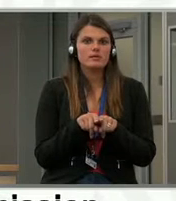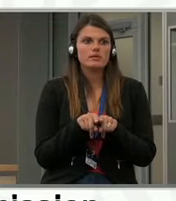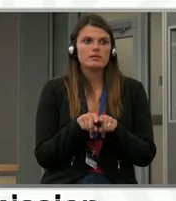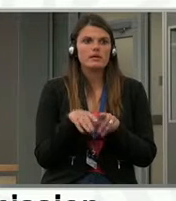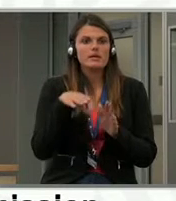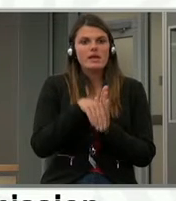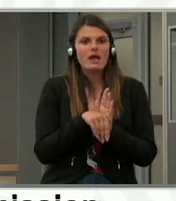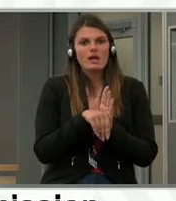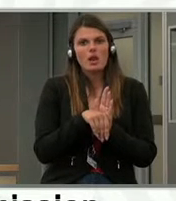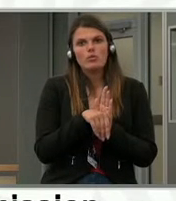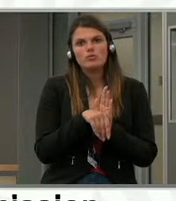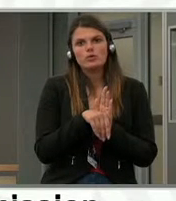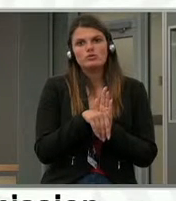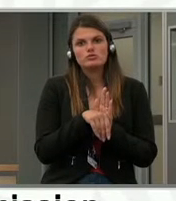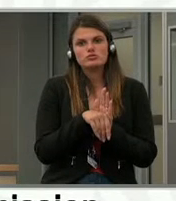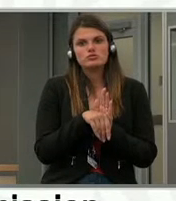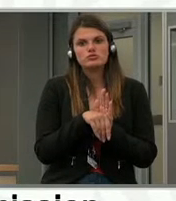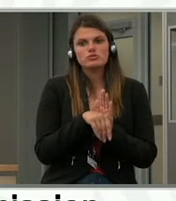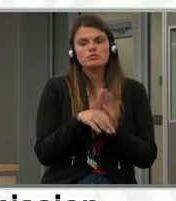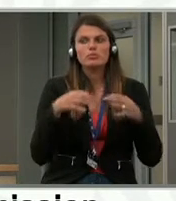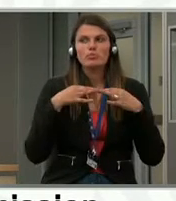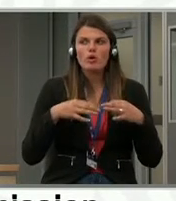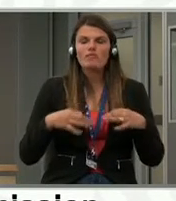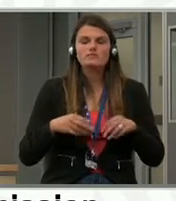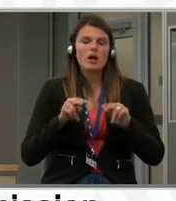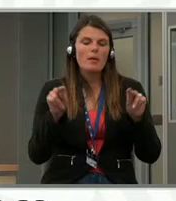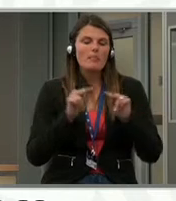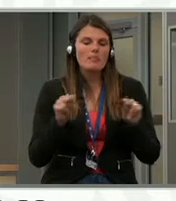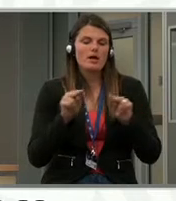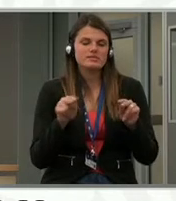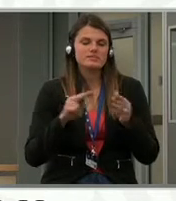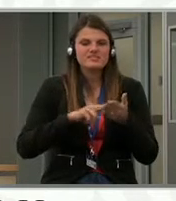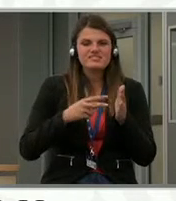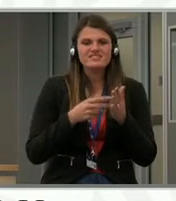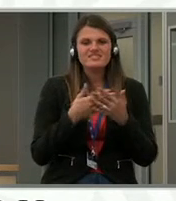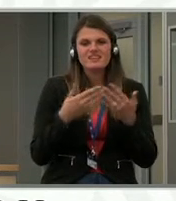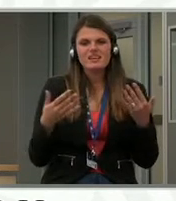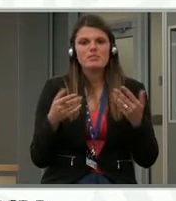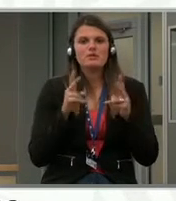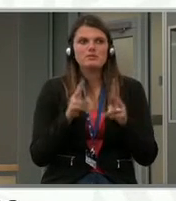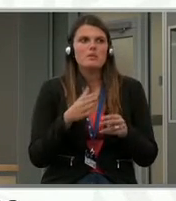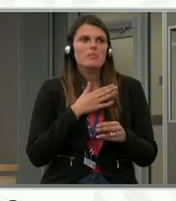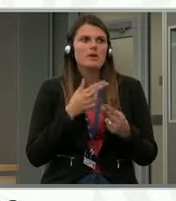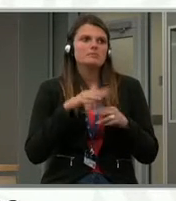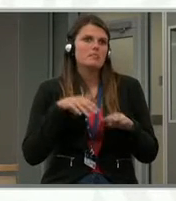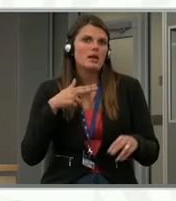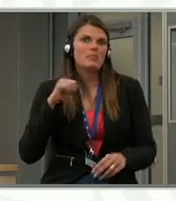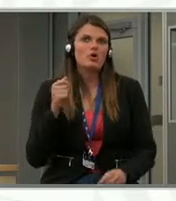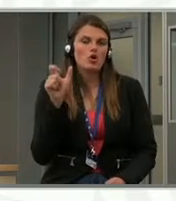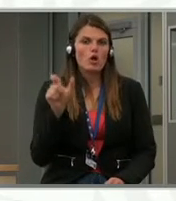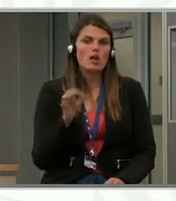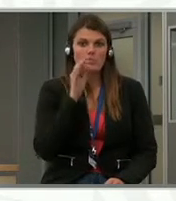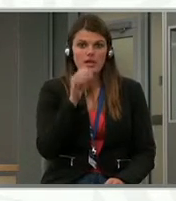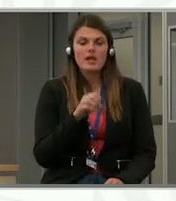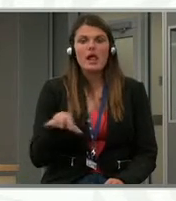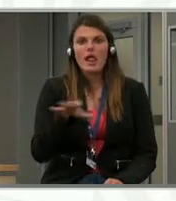as already mentioned from the colleague from the Parliament. The European semester will be